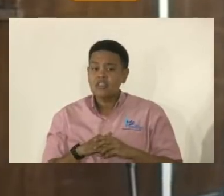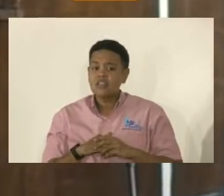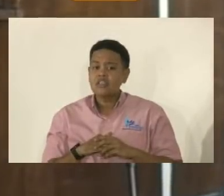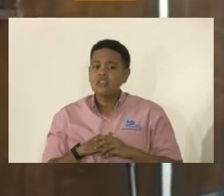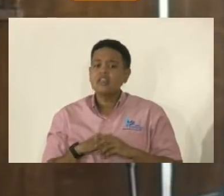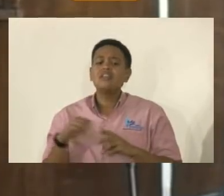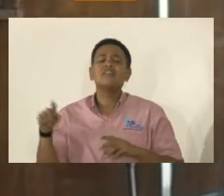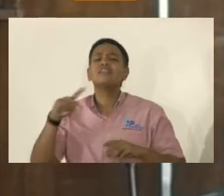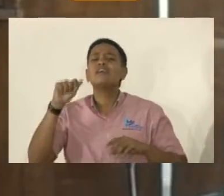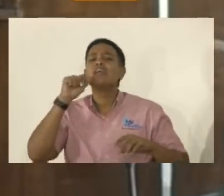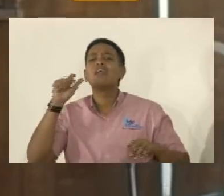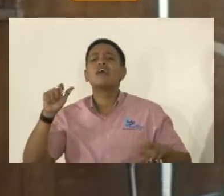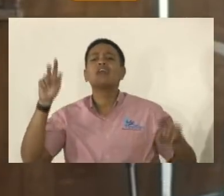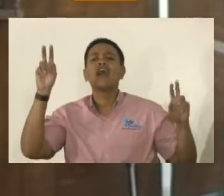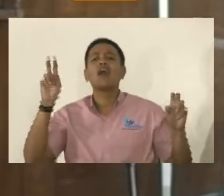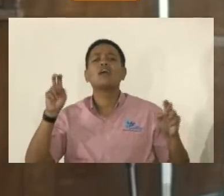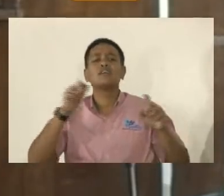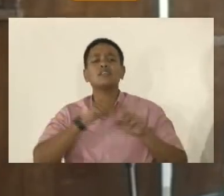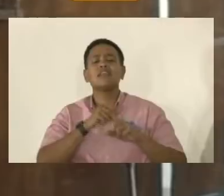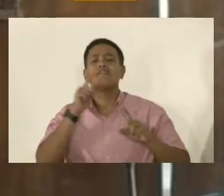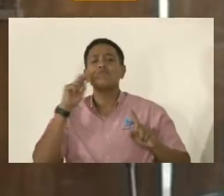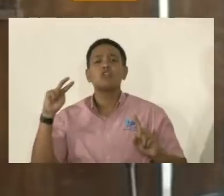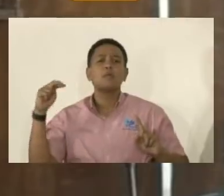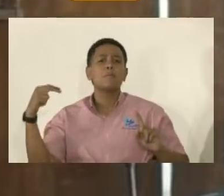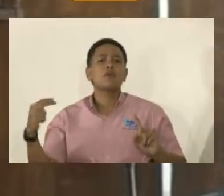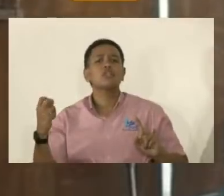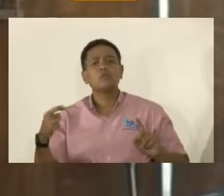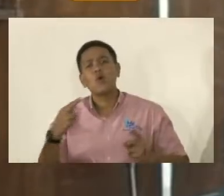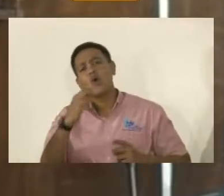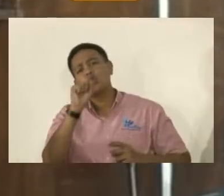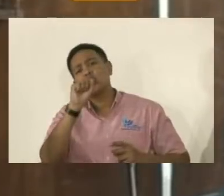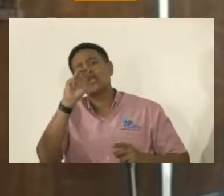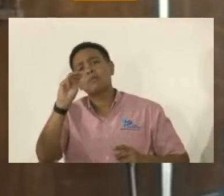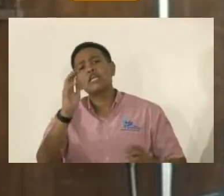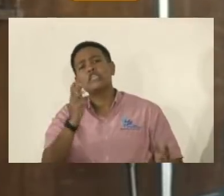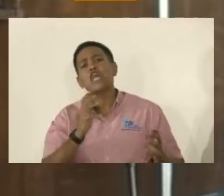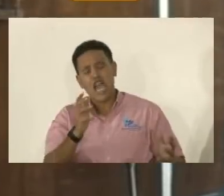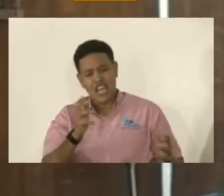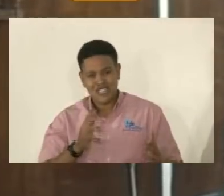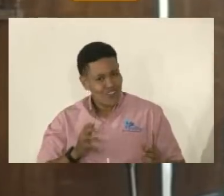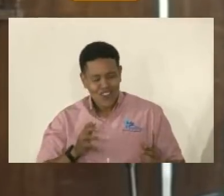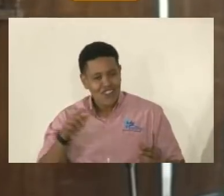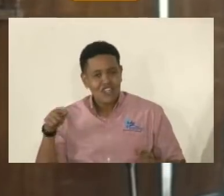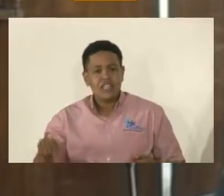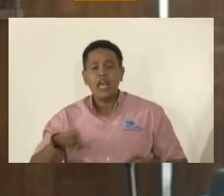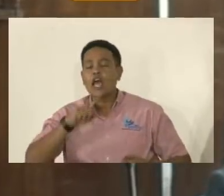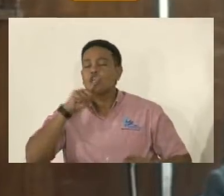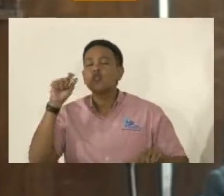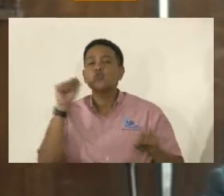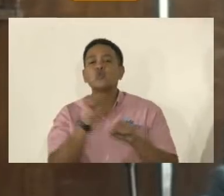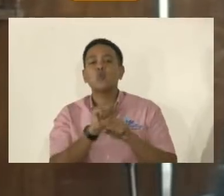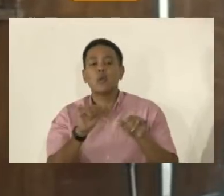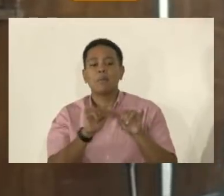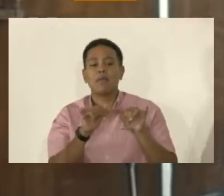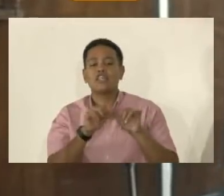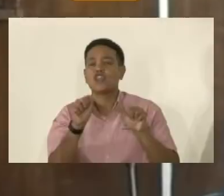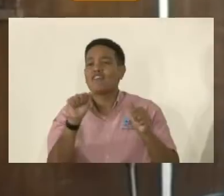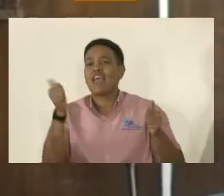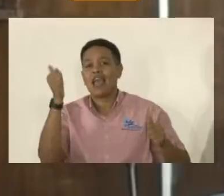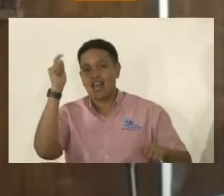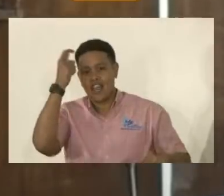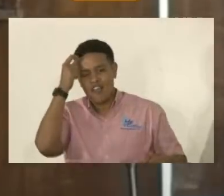These are not matters of perception or social media chatter. These are the true measure of any